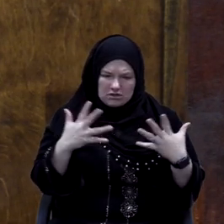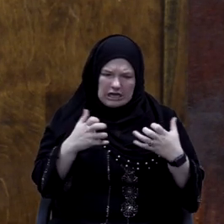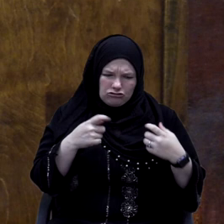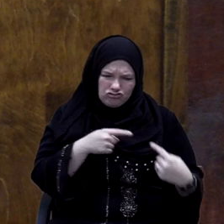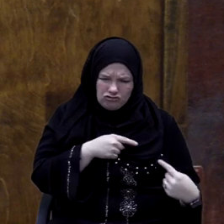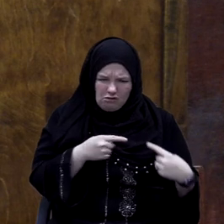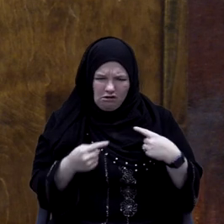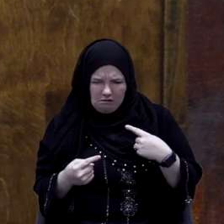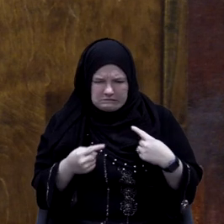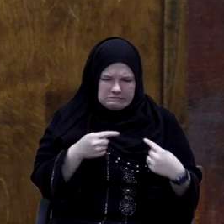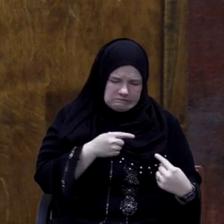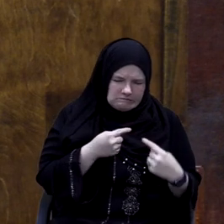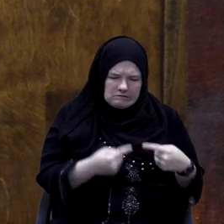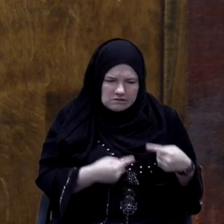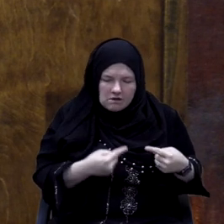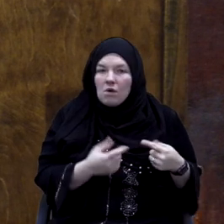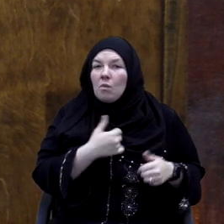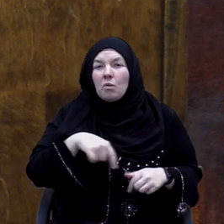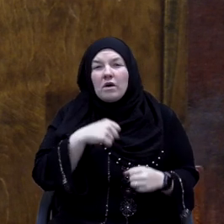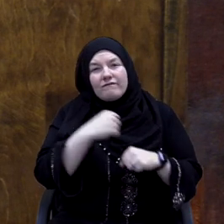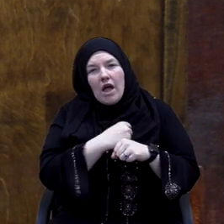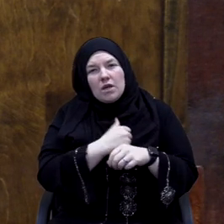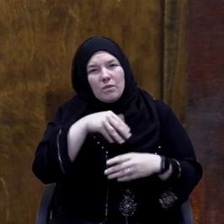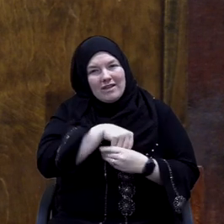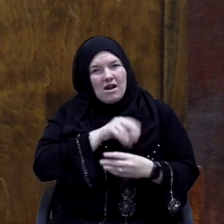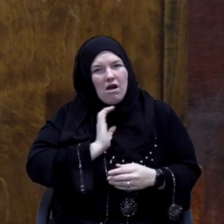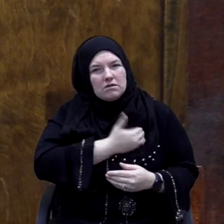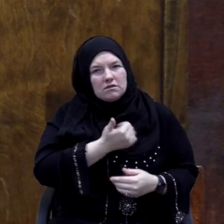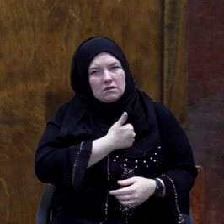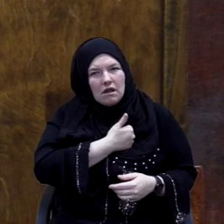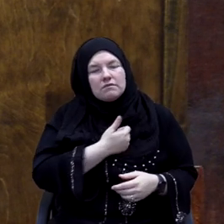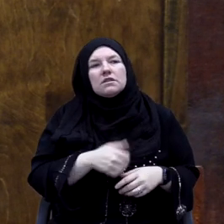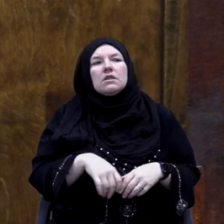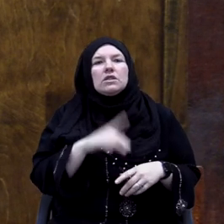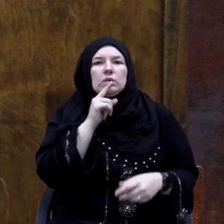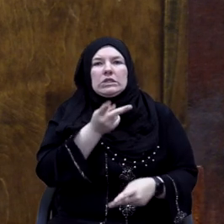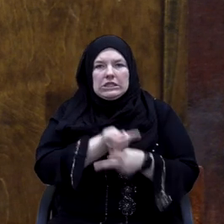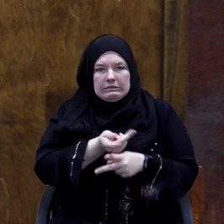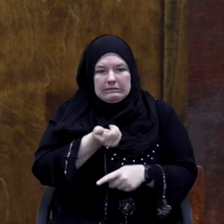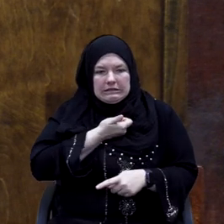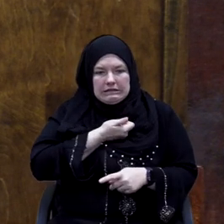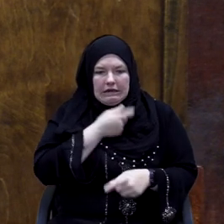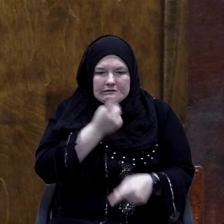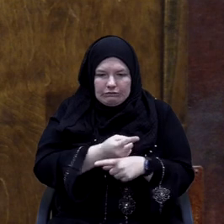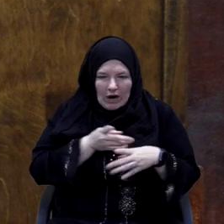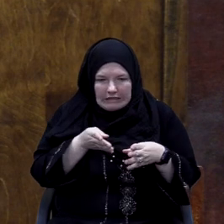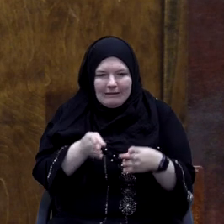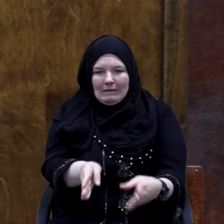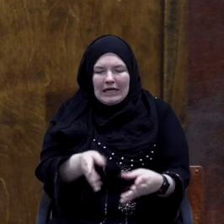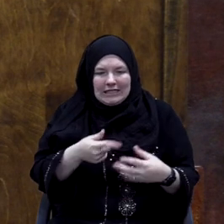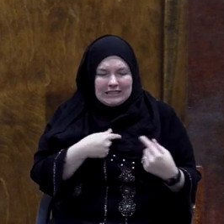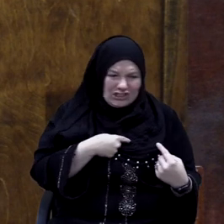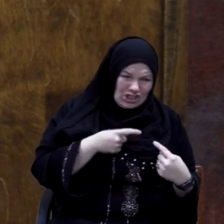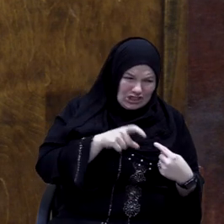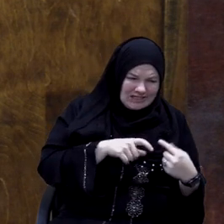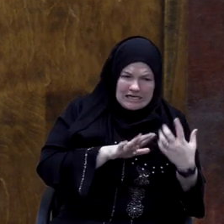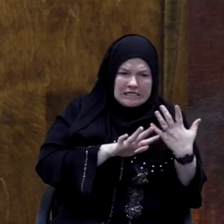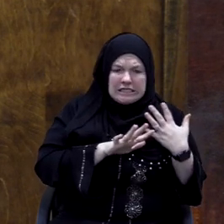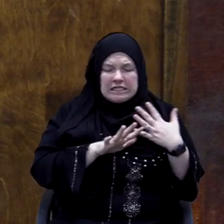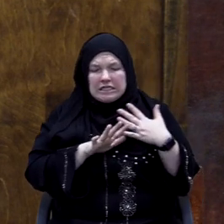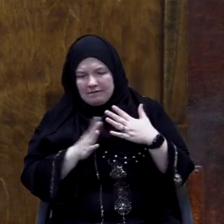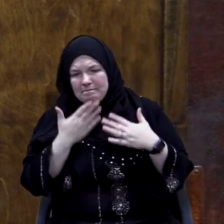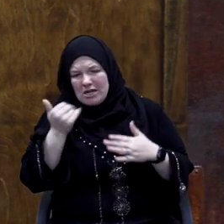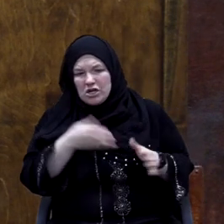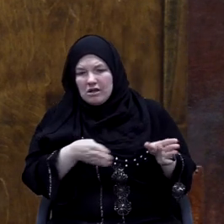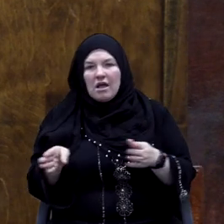struggle. We are fighting with ourselves to keep ourselves on the straight path. This fight